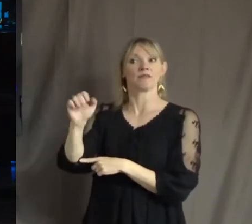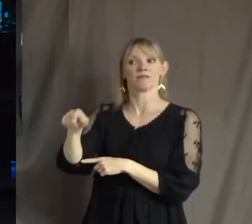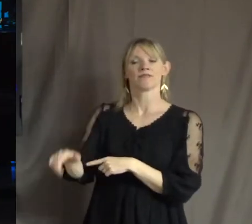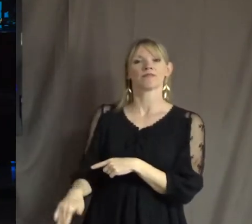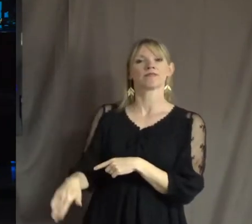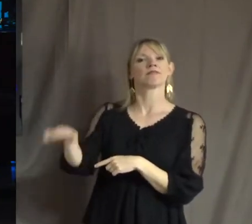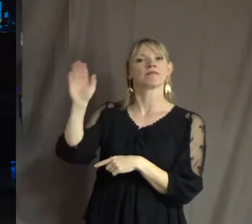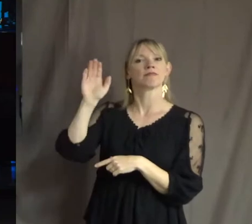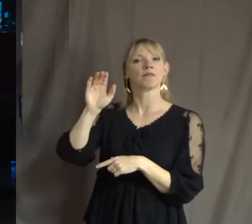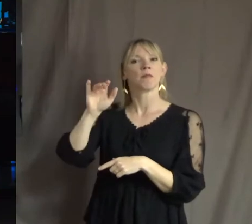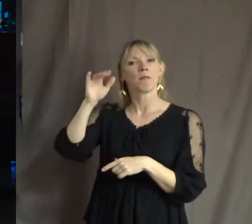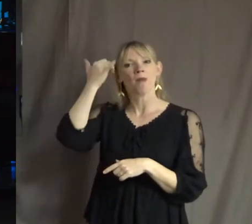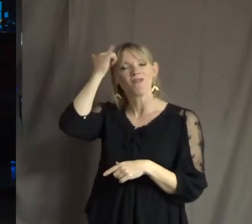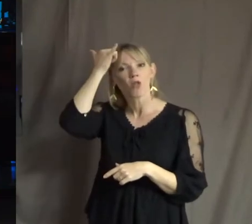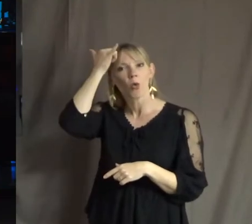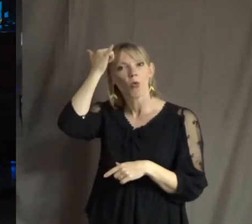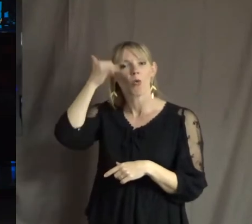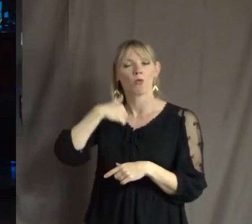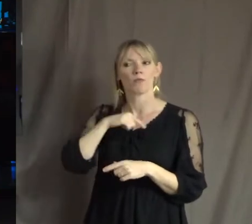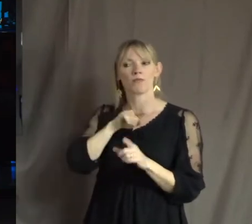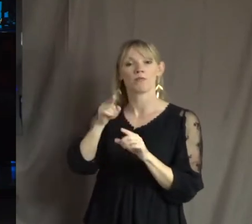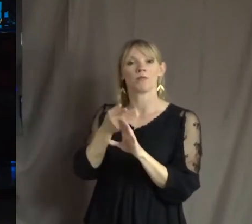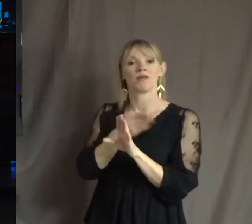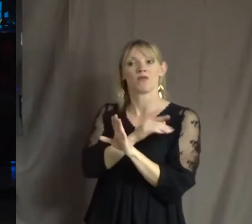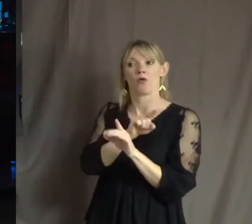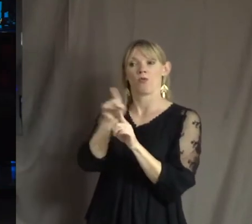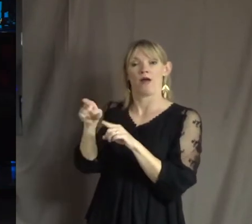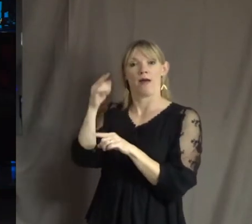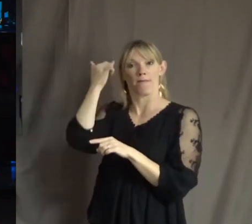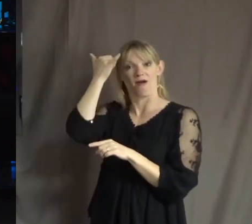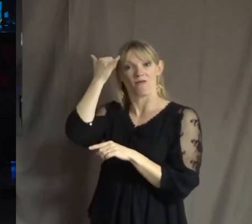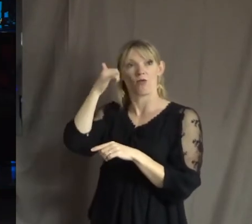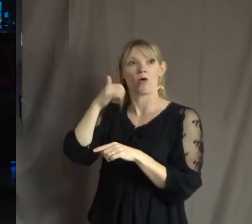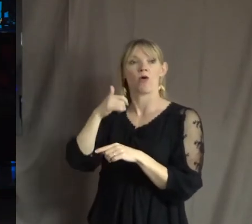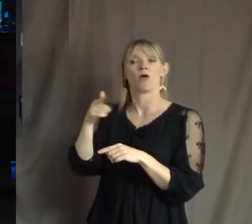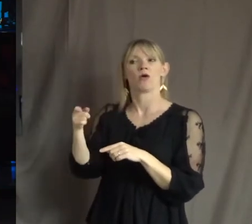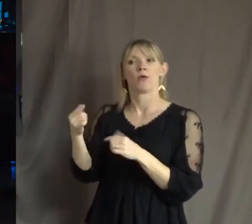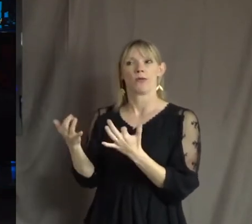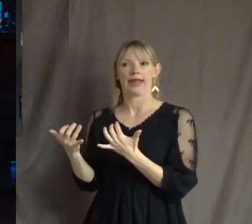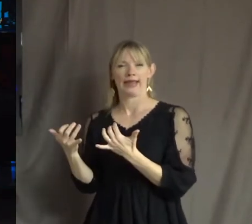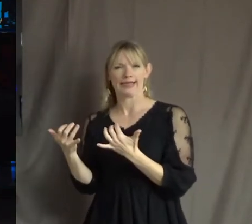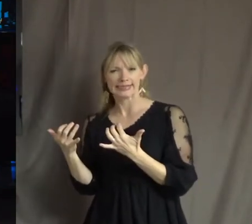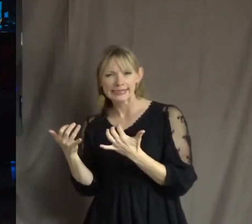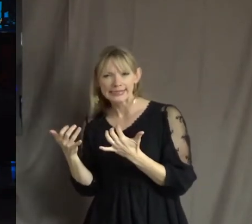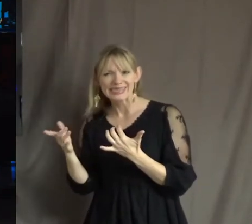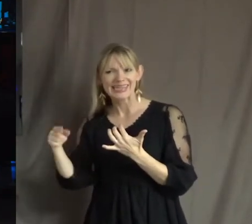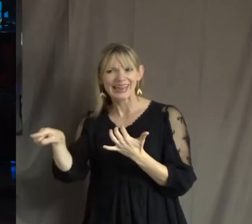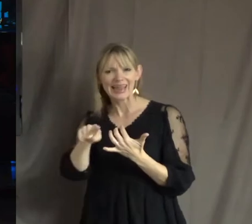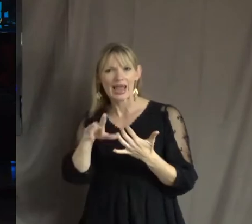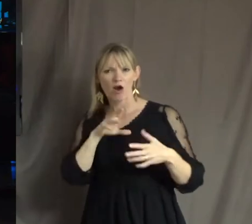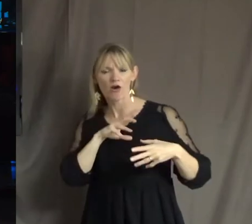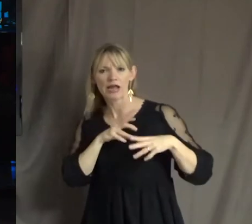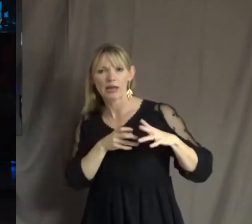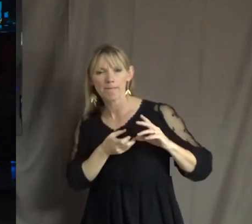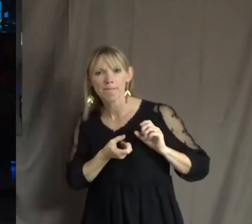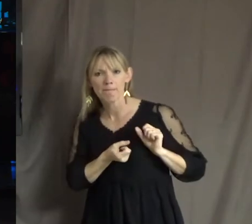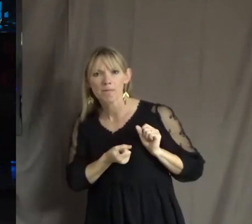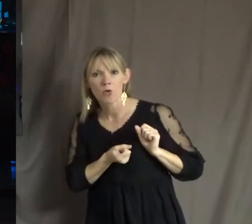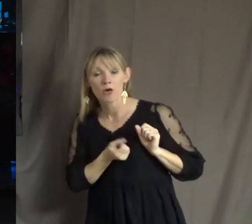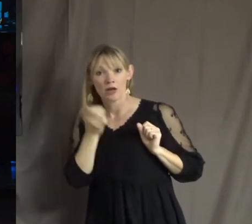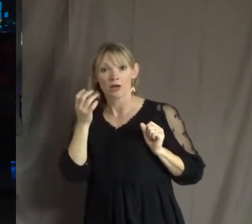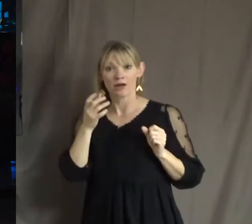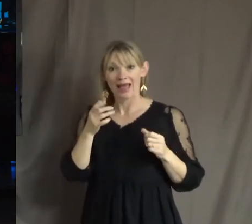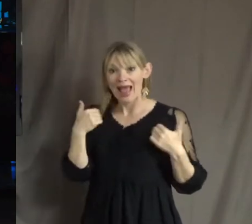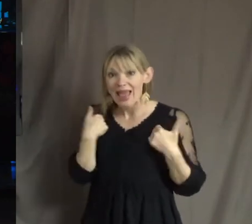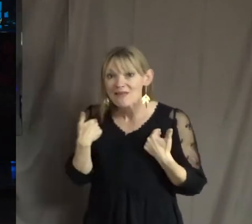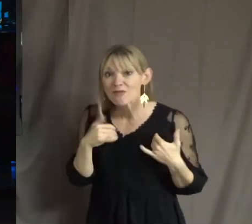buffalo. And before we went out to see the buffalo, she kind of hesitated. She said, "They're in mourning," because animals